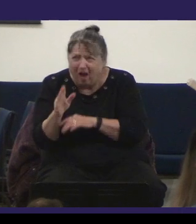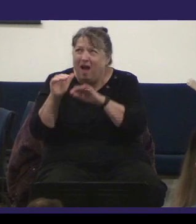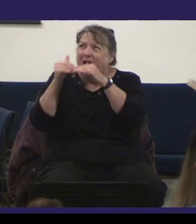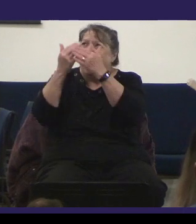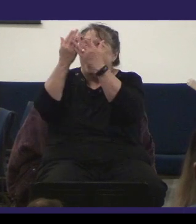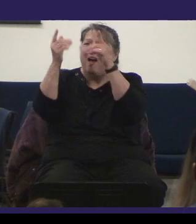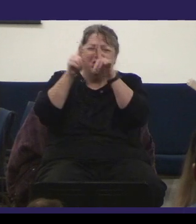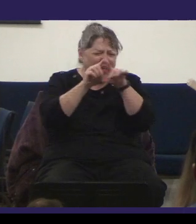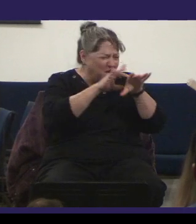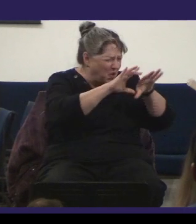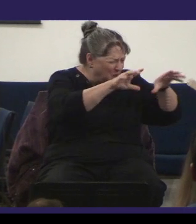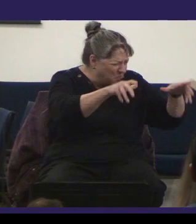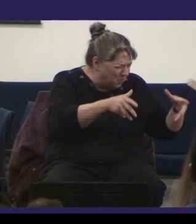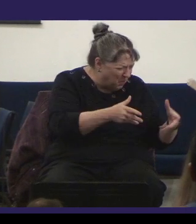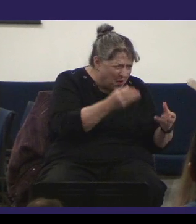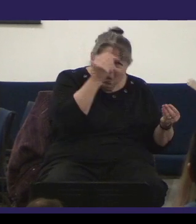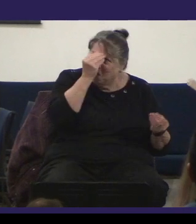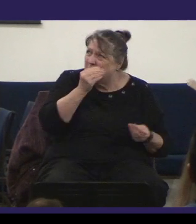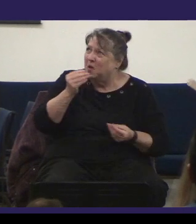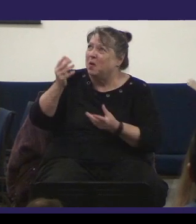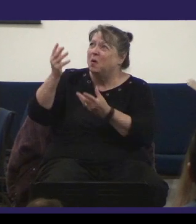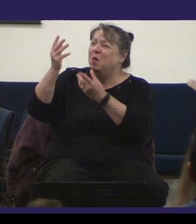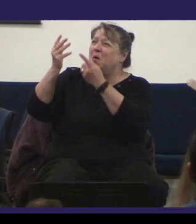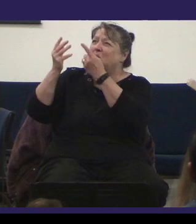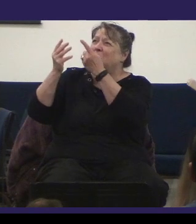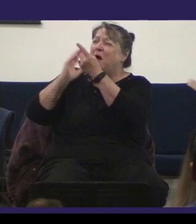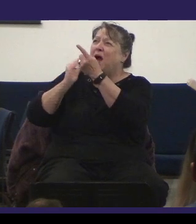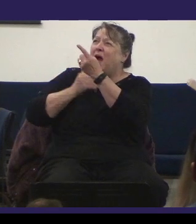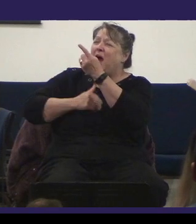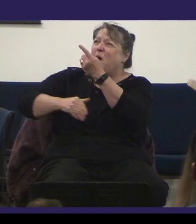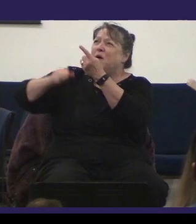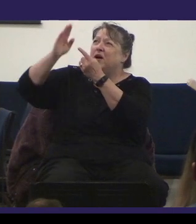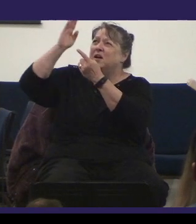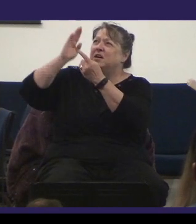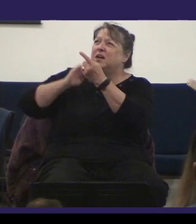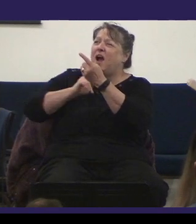earth proclaim, this is our God, King